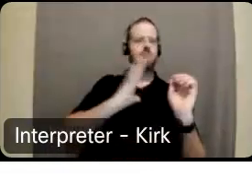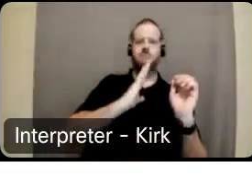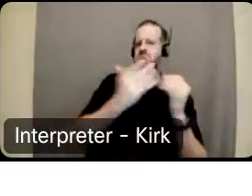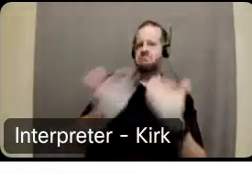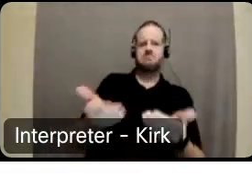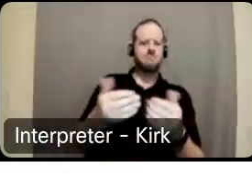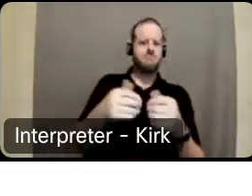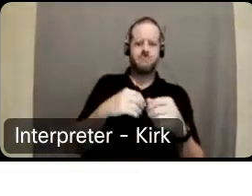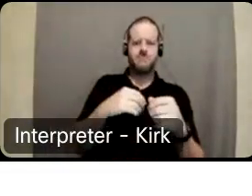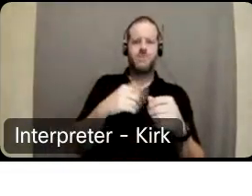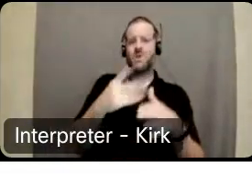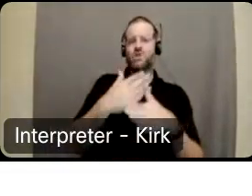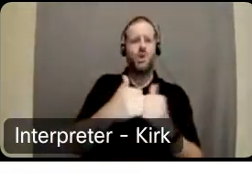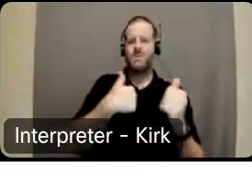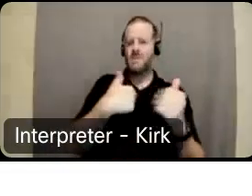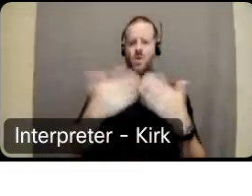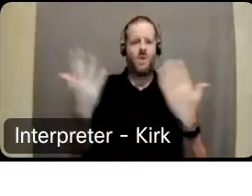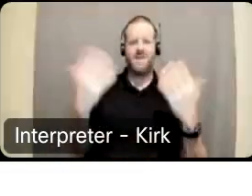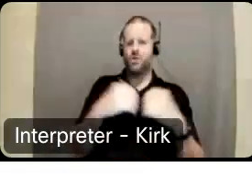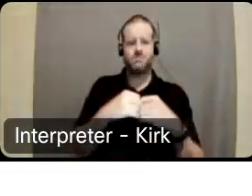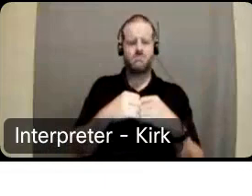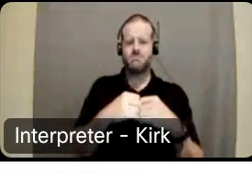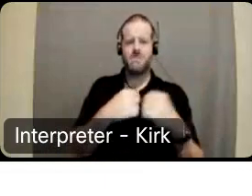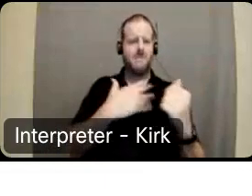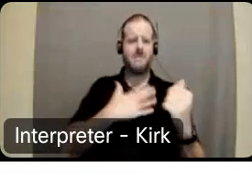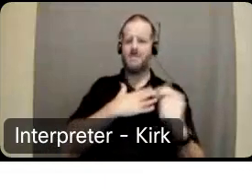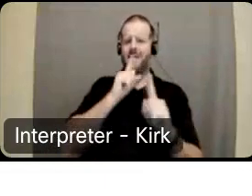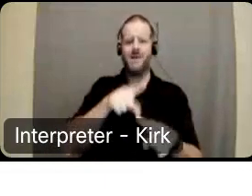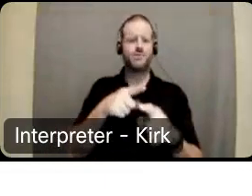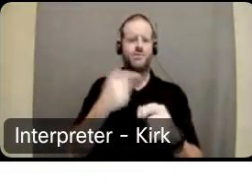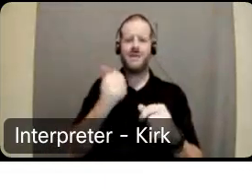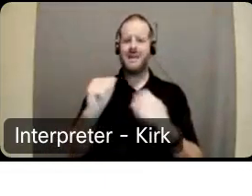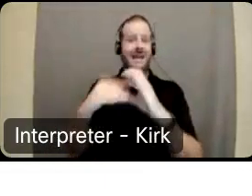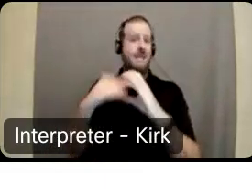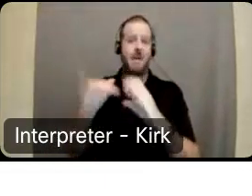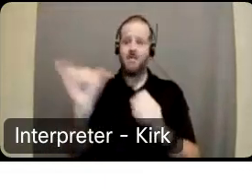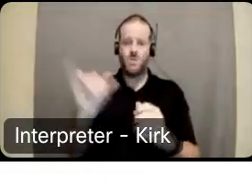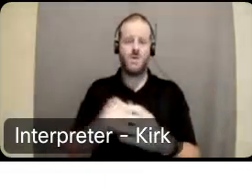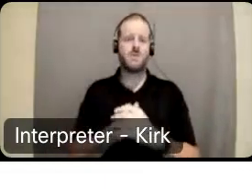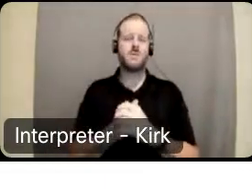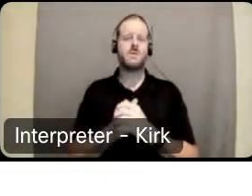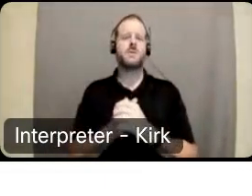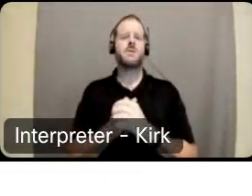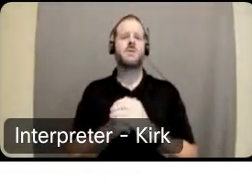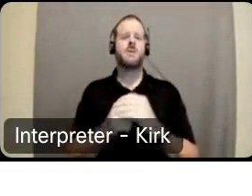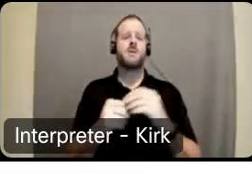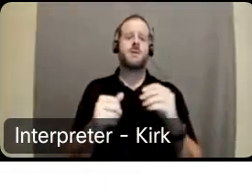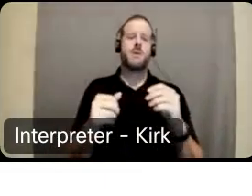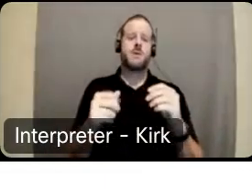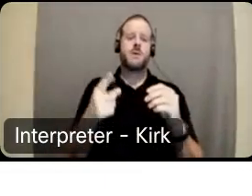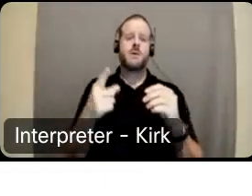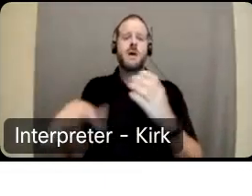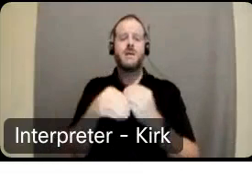that with me, or I'm happy to answer any email as well. Additional